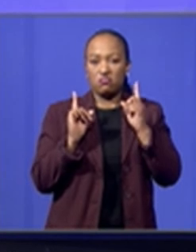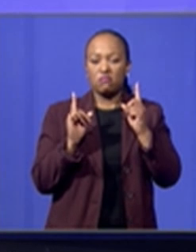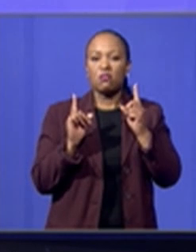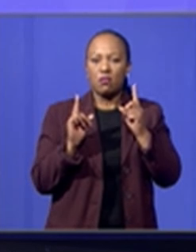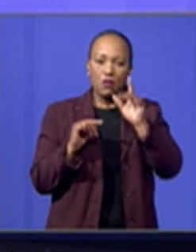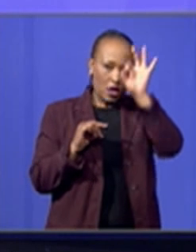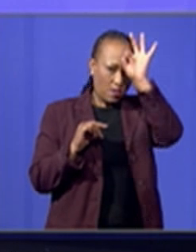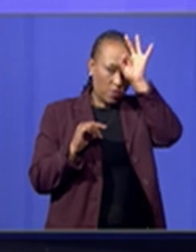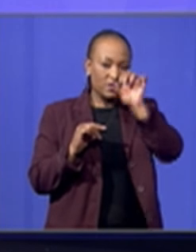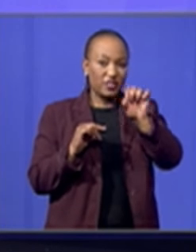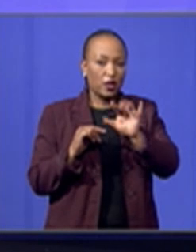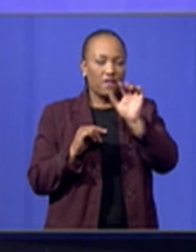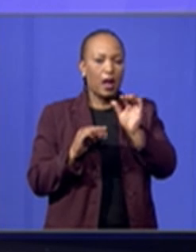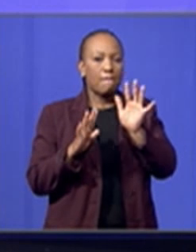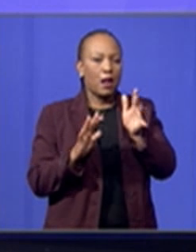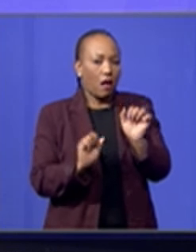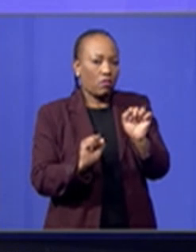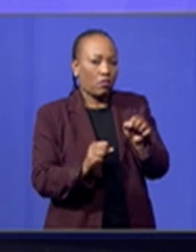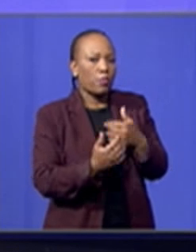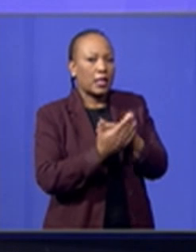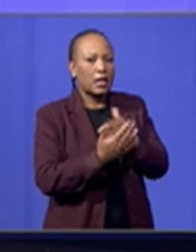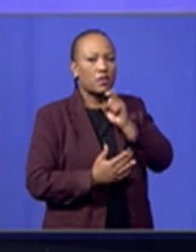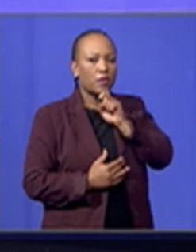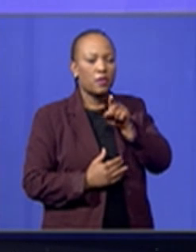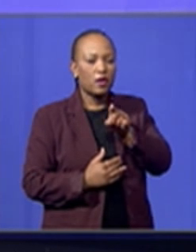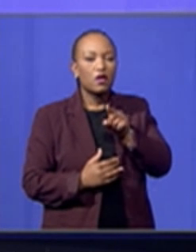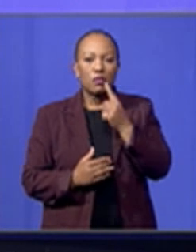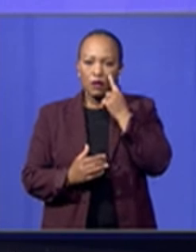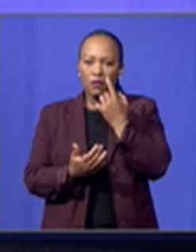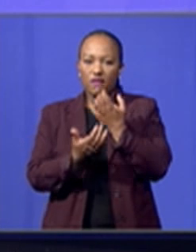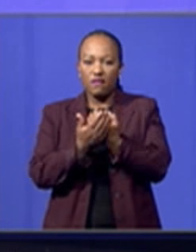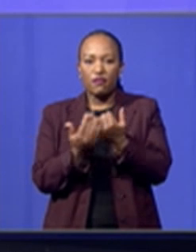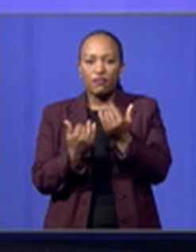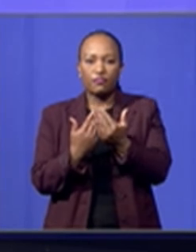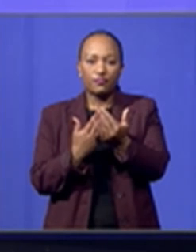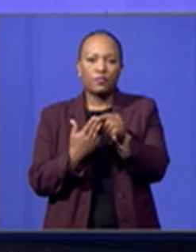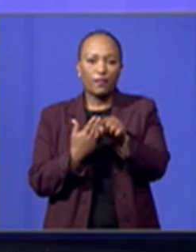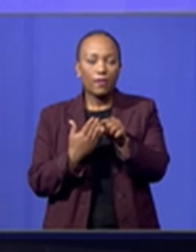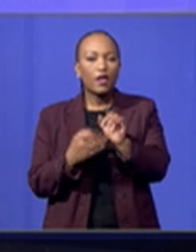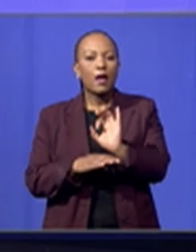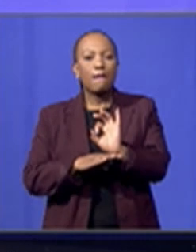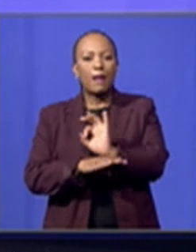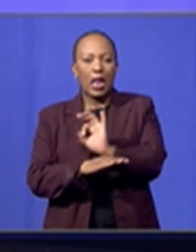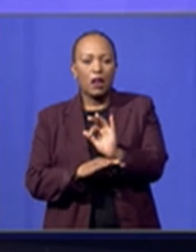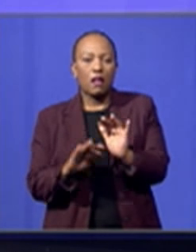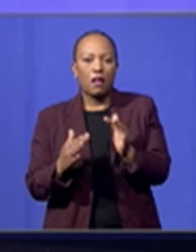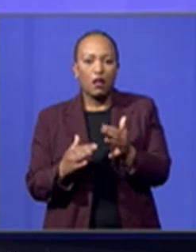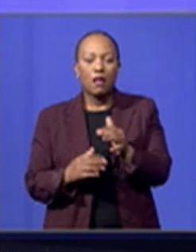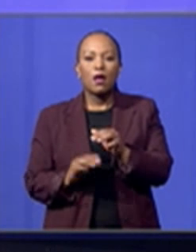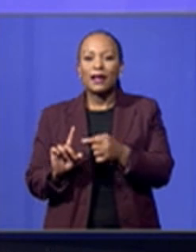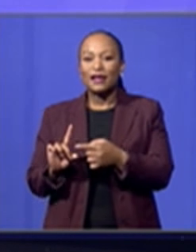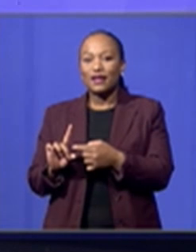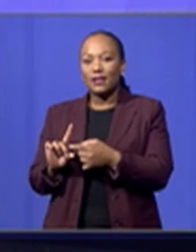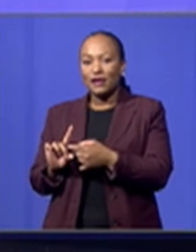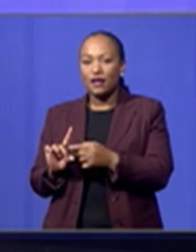Aforika Borwa fela. Le fa go ntse jalo go bopaki bo e leng gore bo solola gore maikaelelo e le gore Msibi